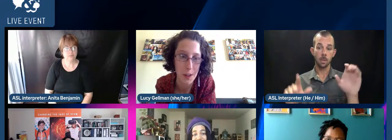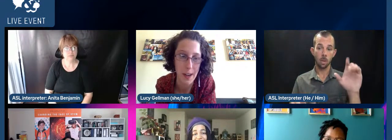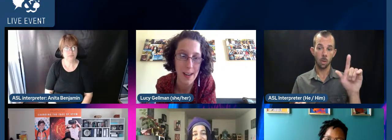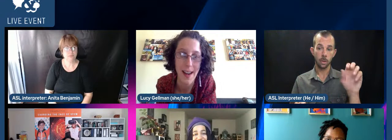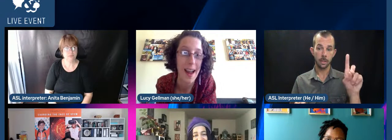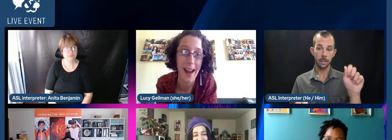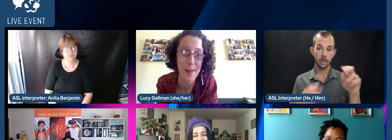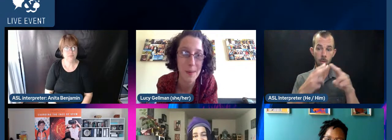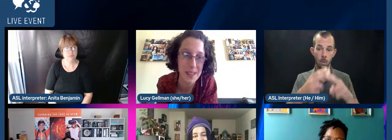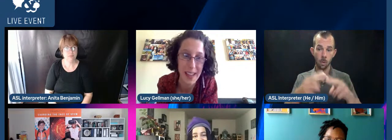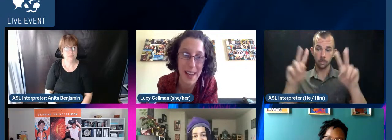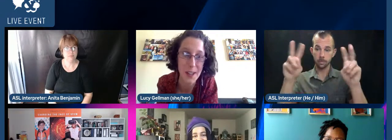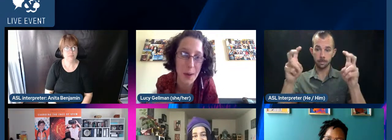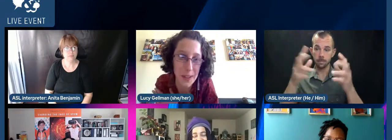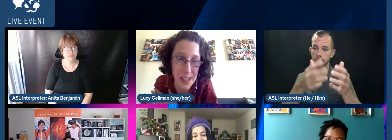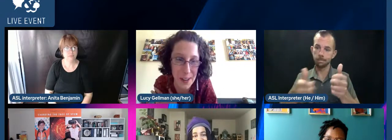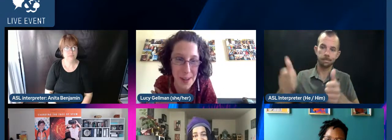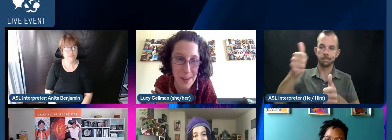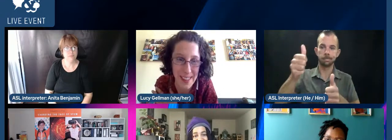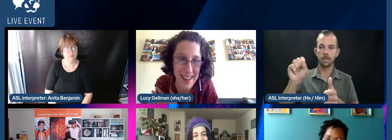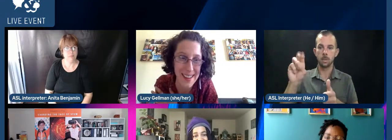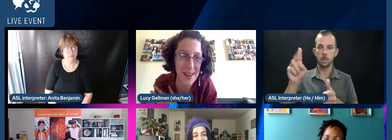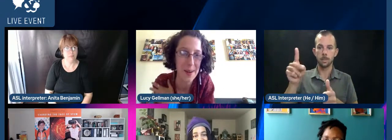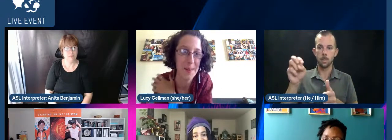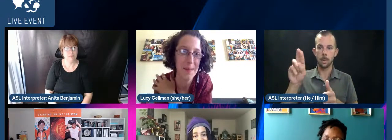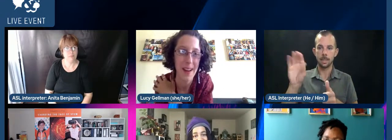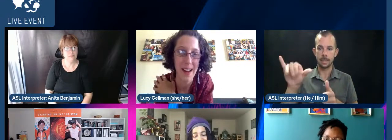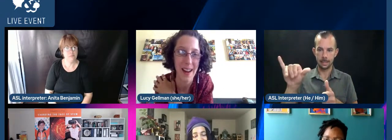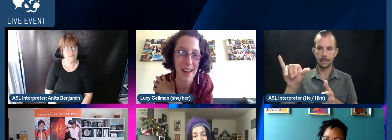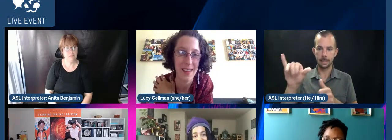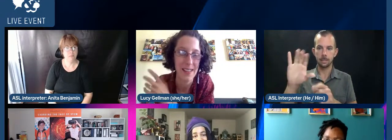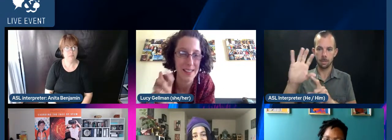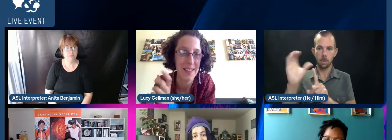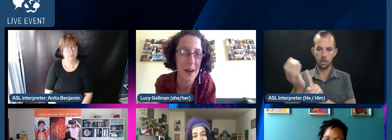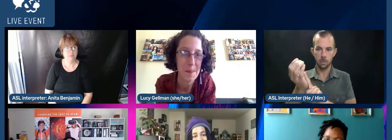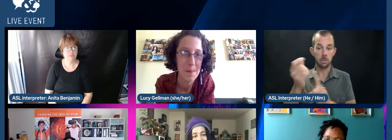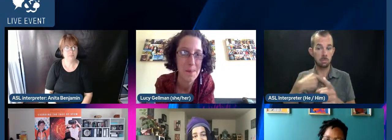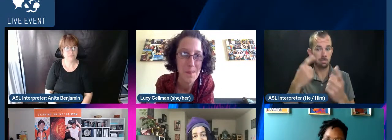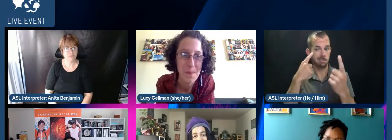supremacy culture. And I would say I totally agree with that.